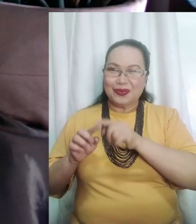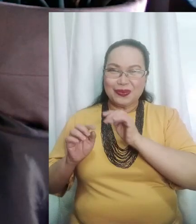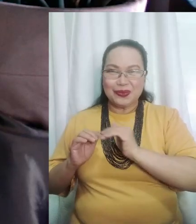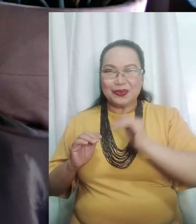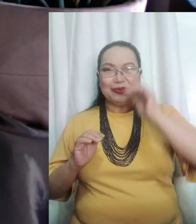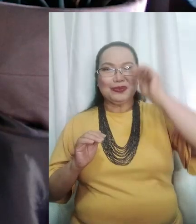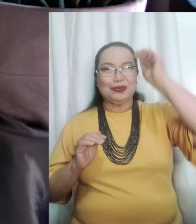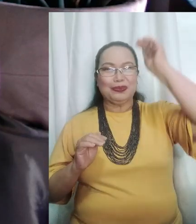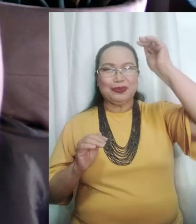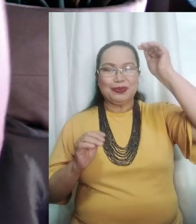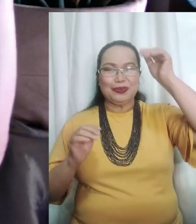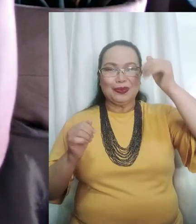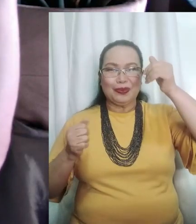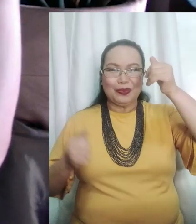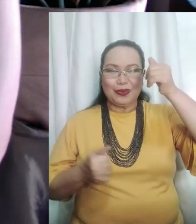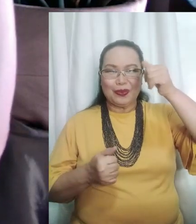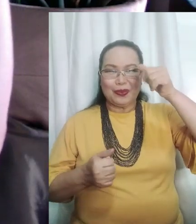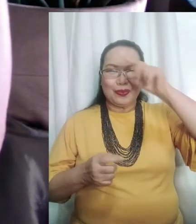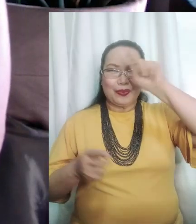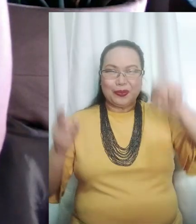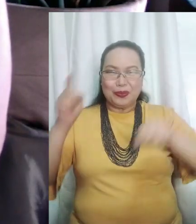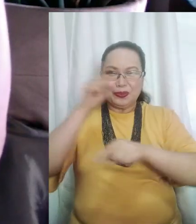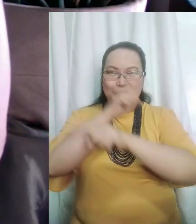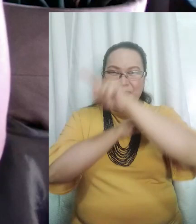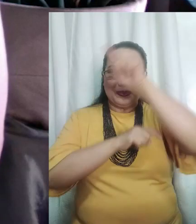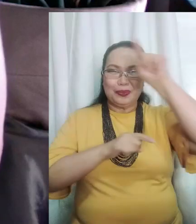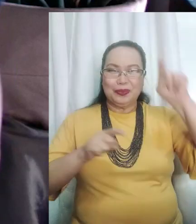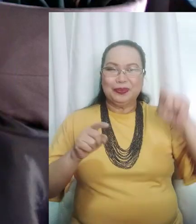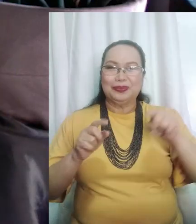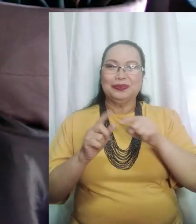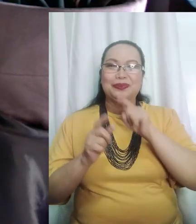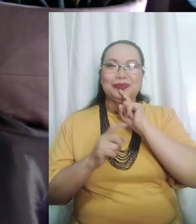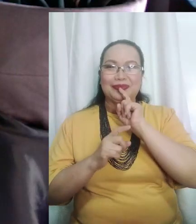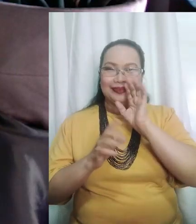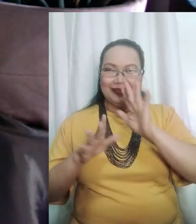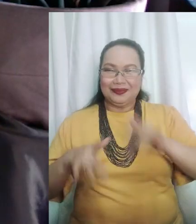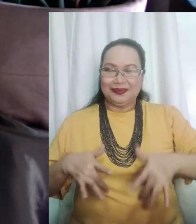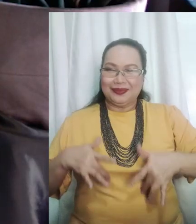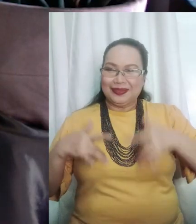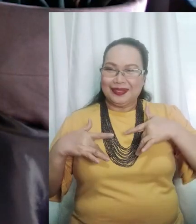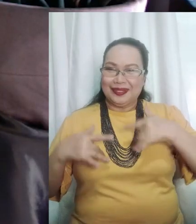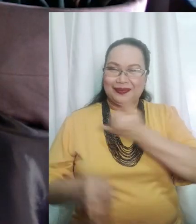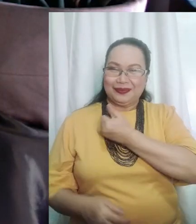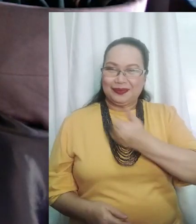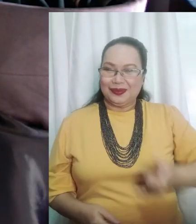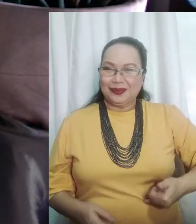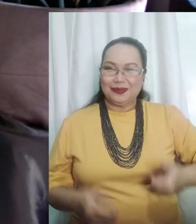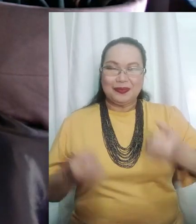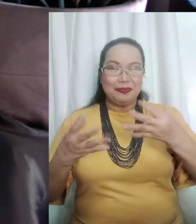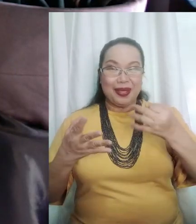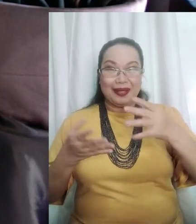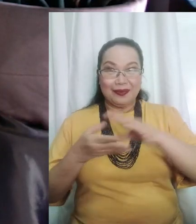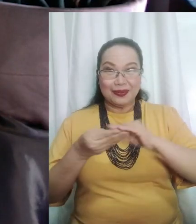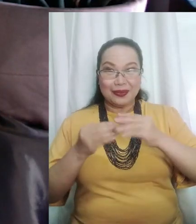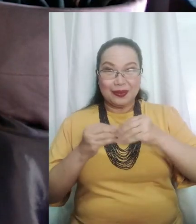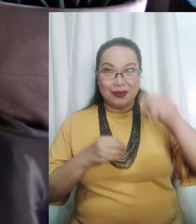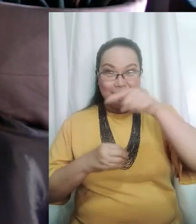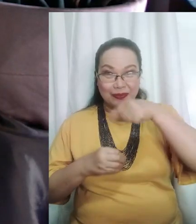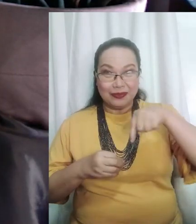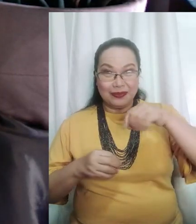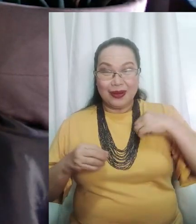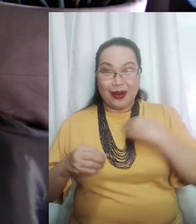the highest level any person can go through on earth, really, sa totoo lang. Joseph is a story of many of us, sa totoo